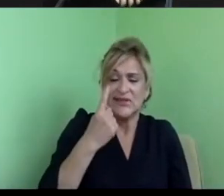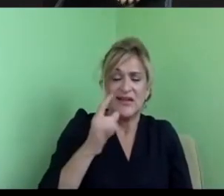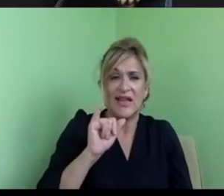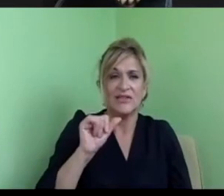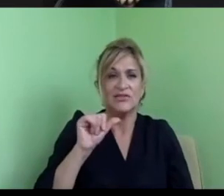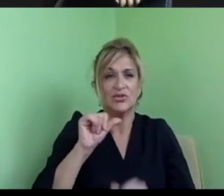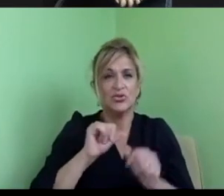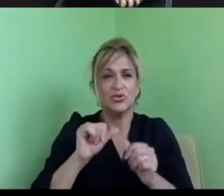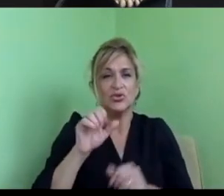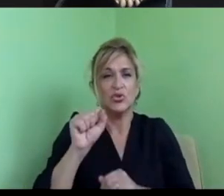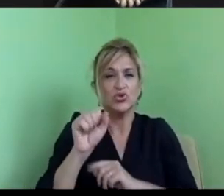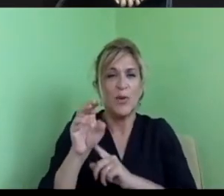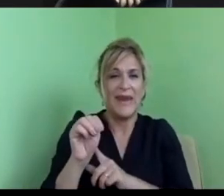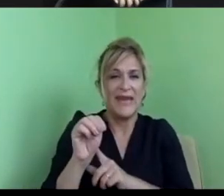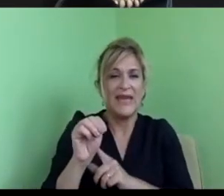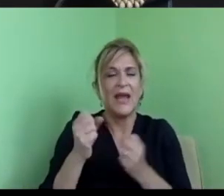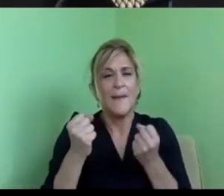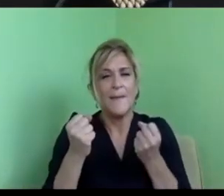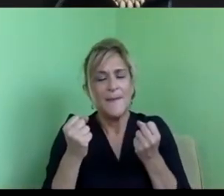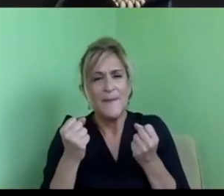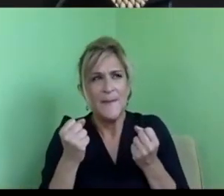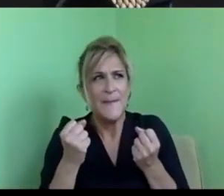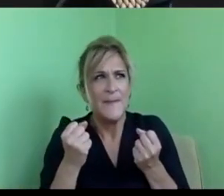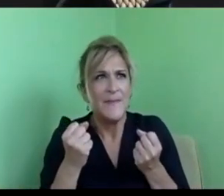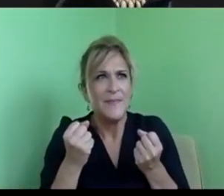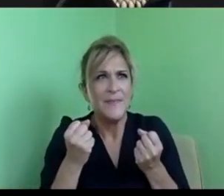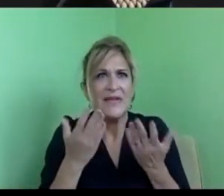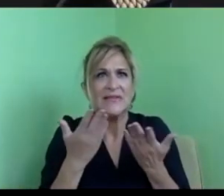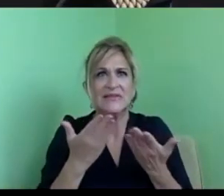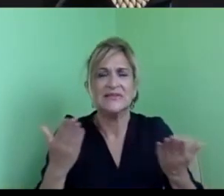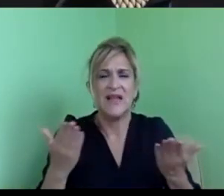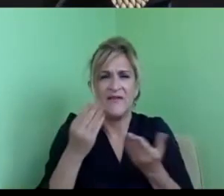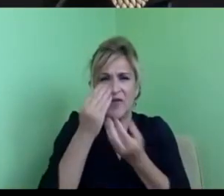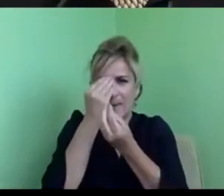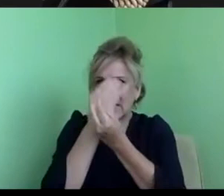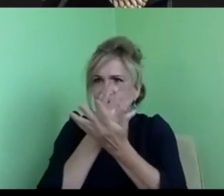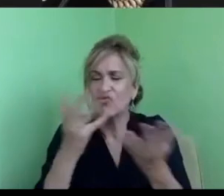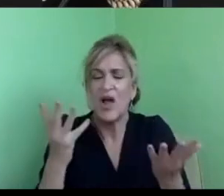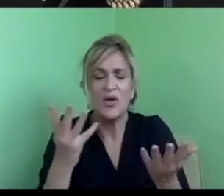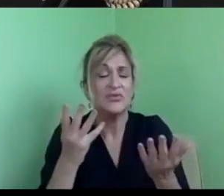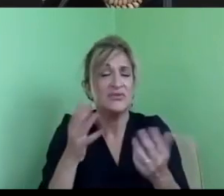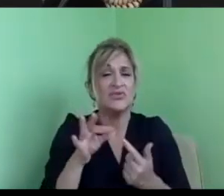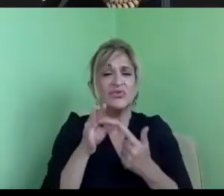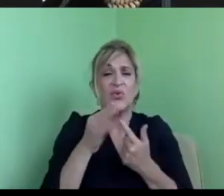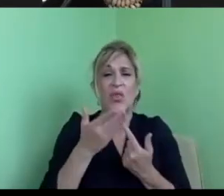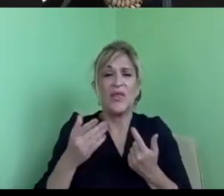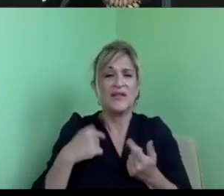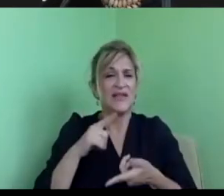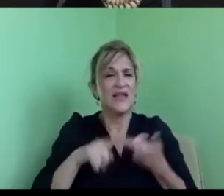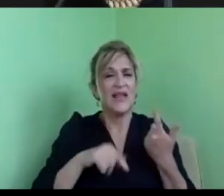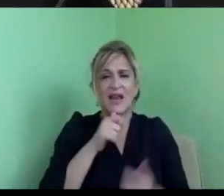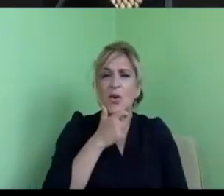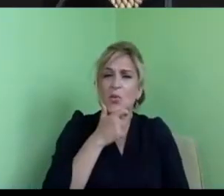why some of this stuff is being passed around you know i mean i can't there's certain things i just can't watch and i don't know